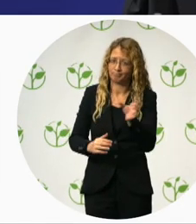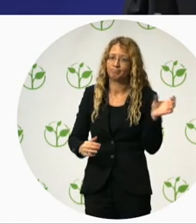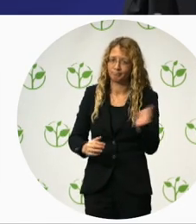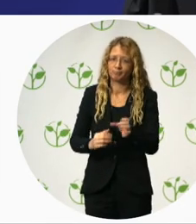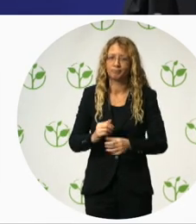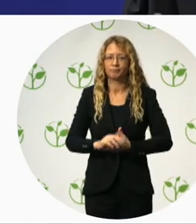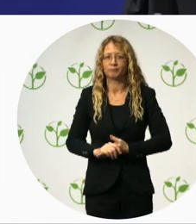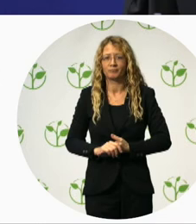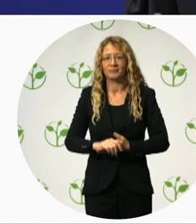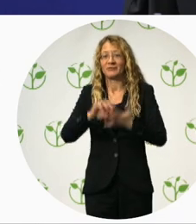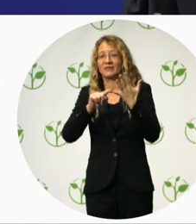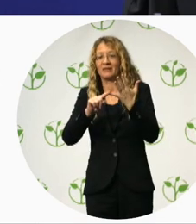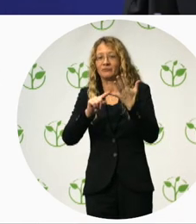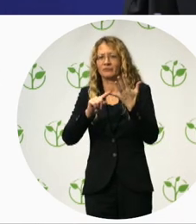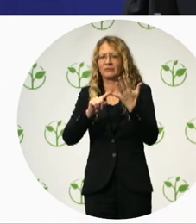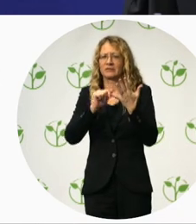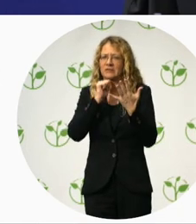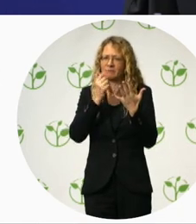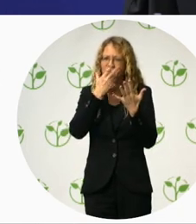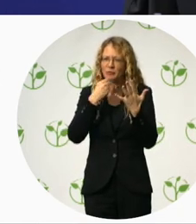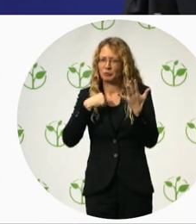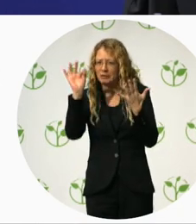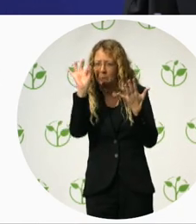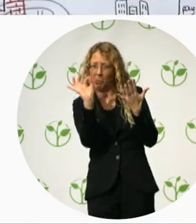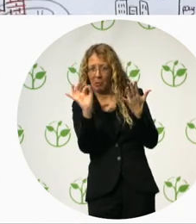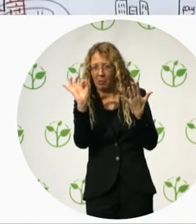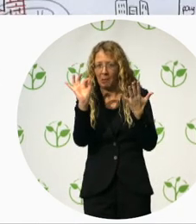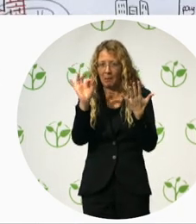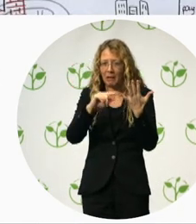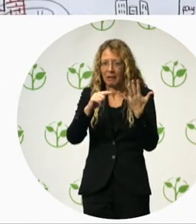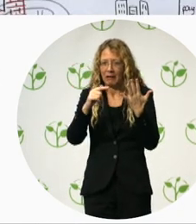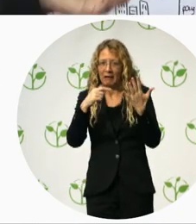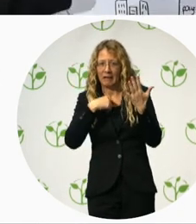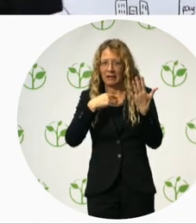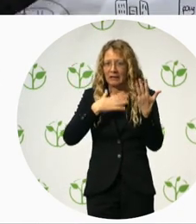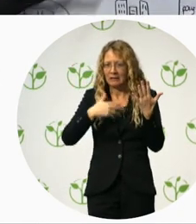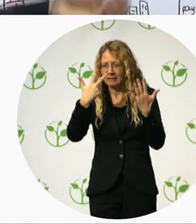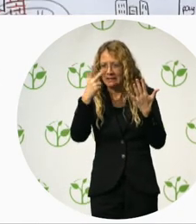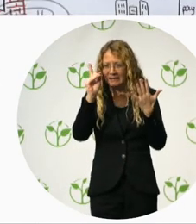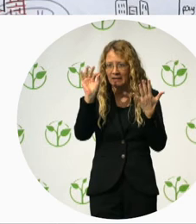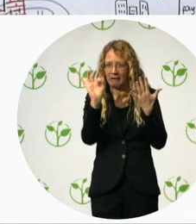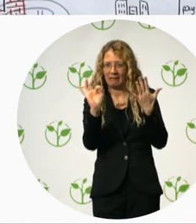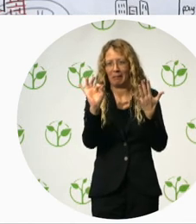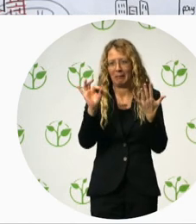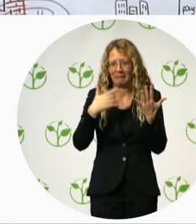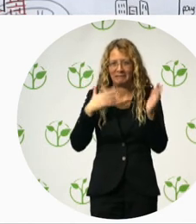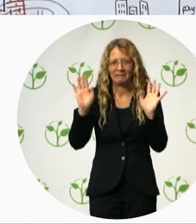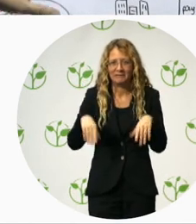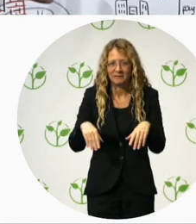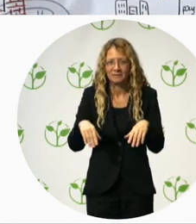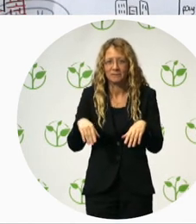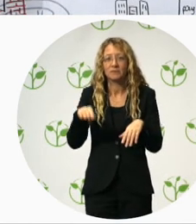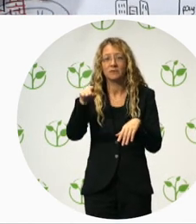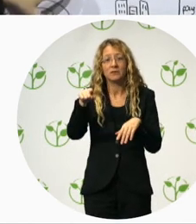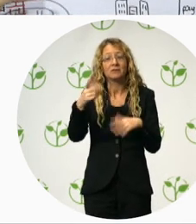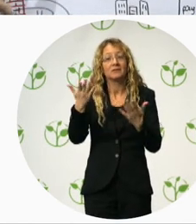providing sign language information to everyone at the time they need it and the quality they need it in.